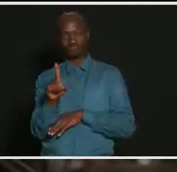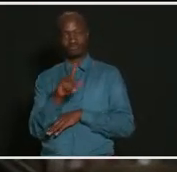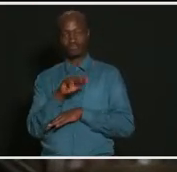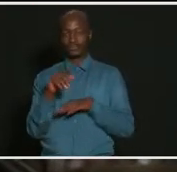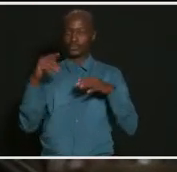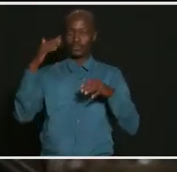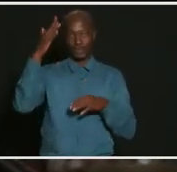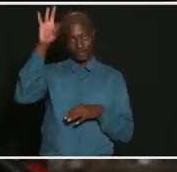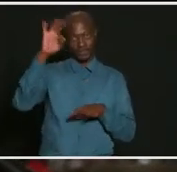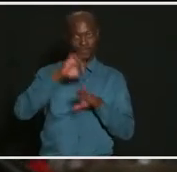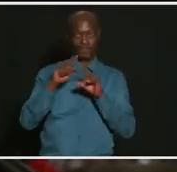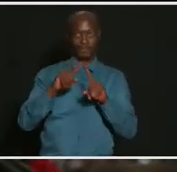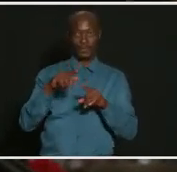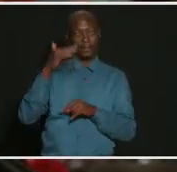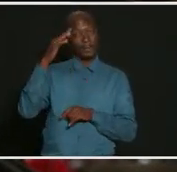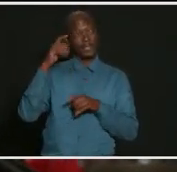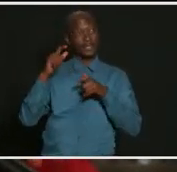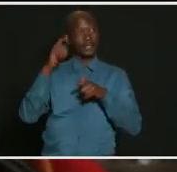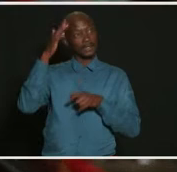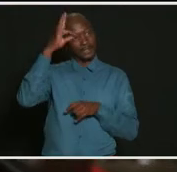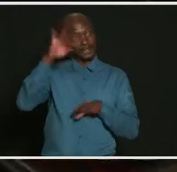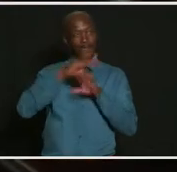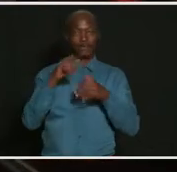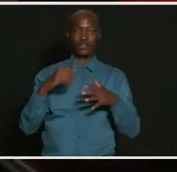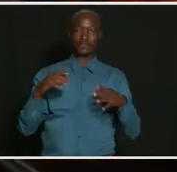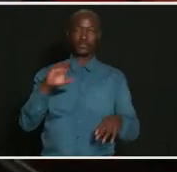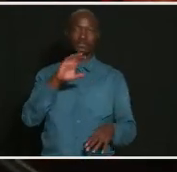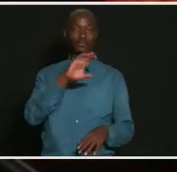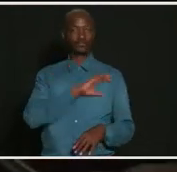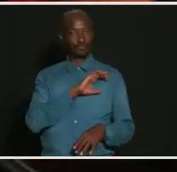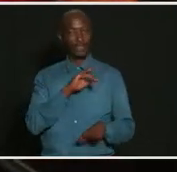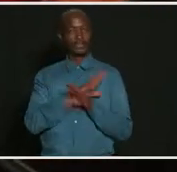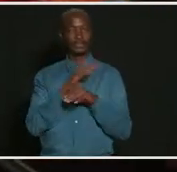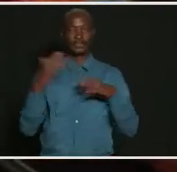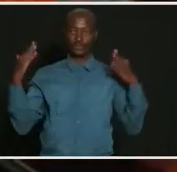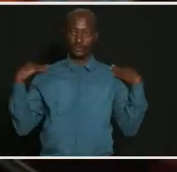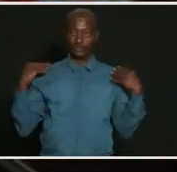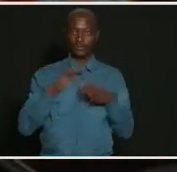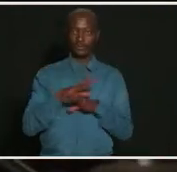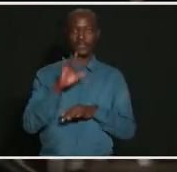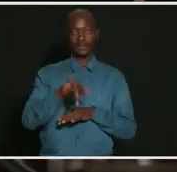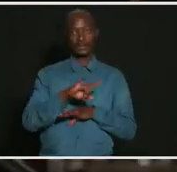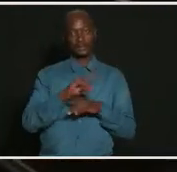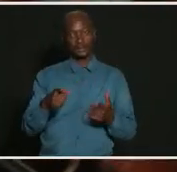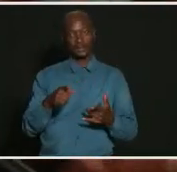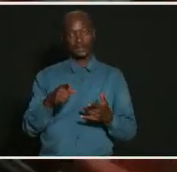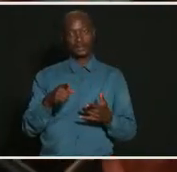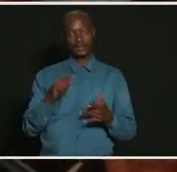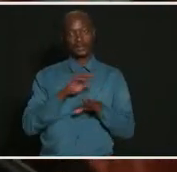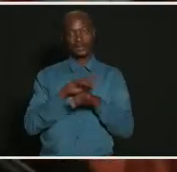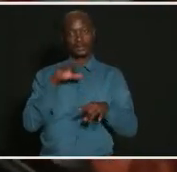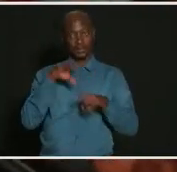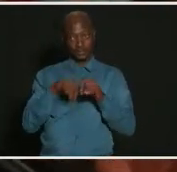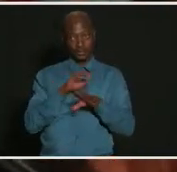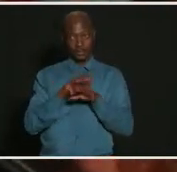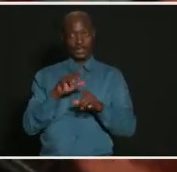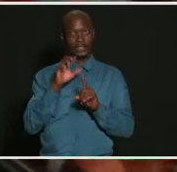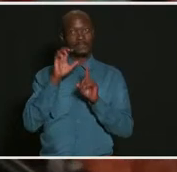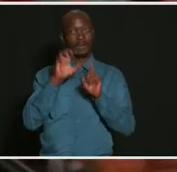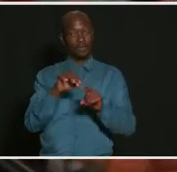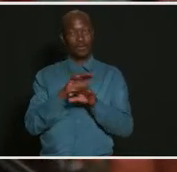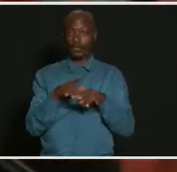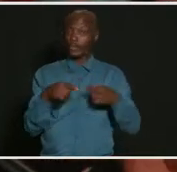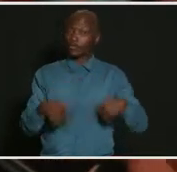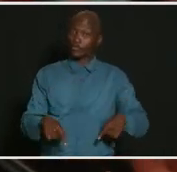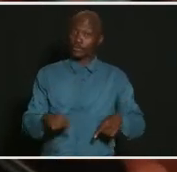on the government shoulders but the government is on Christ's shoulders and this is how it is and we will we will take this by force without